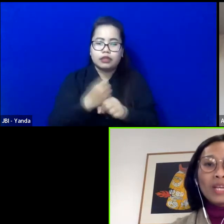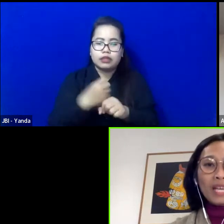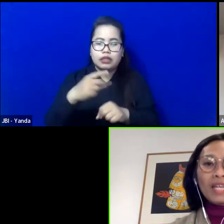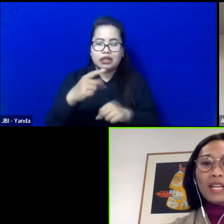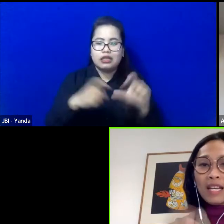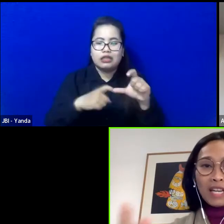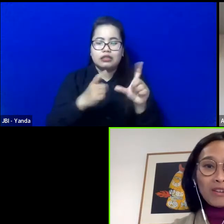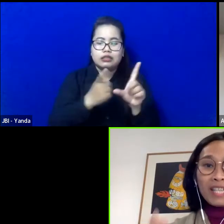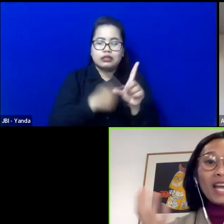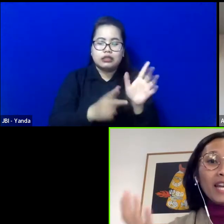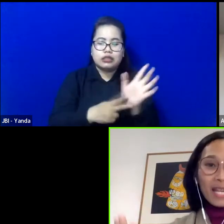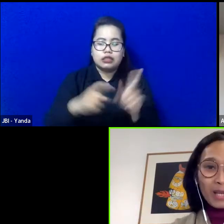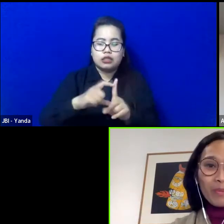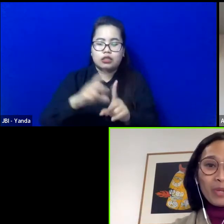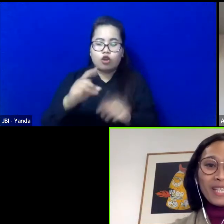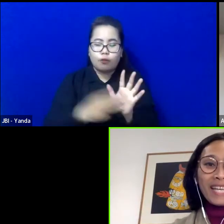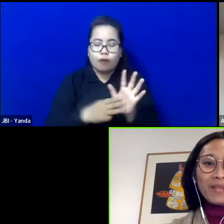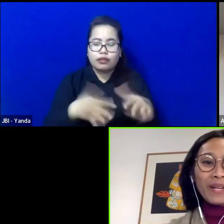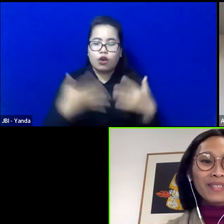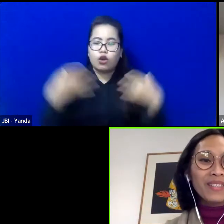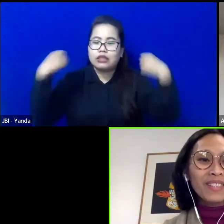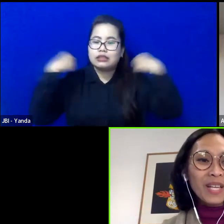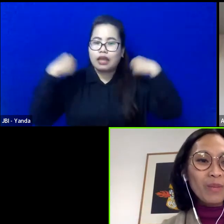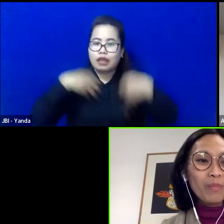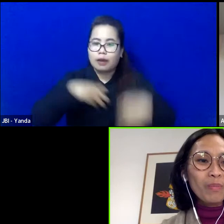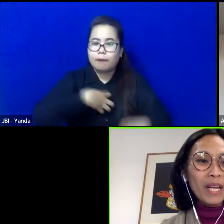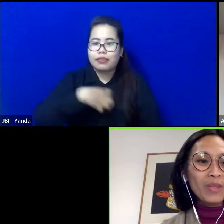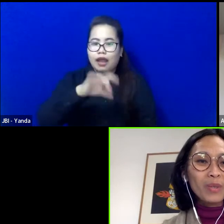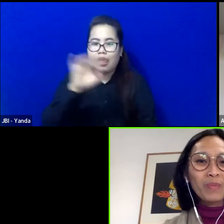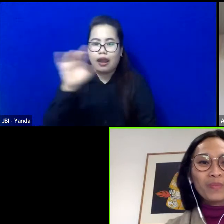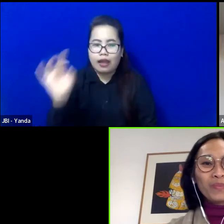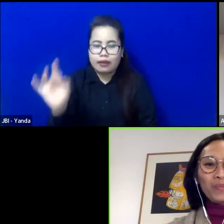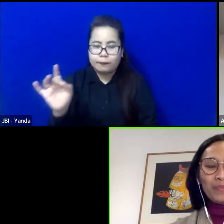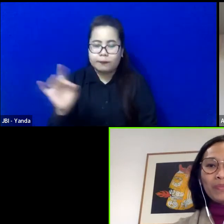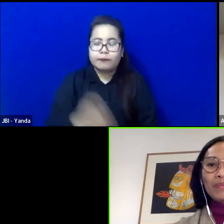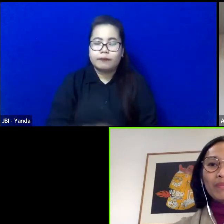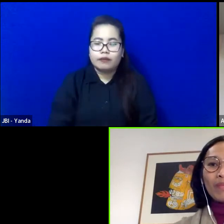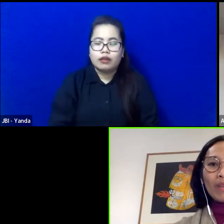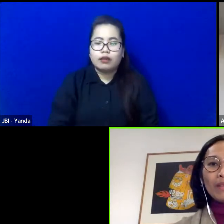issues in Indonesia and in the community as well. Thank you, Andrew.